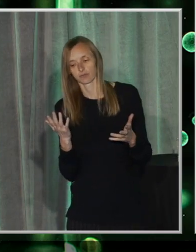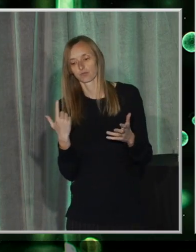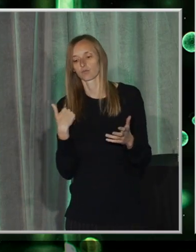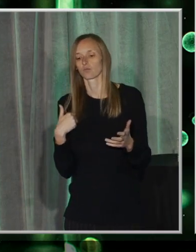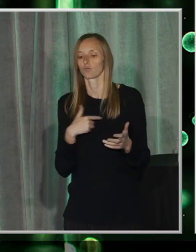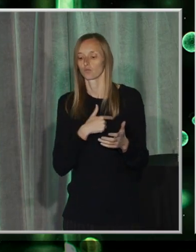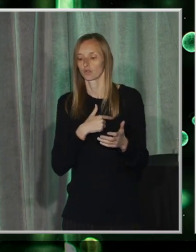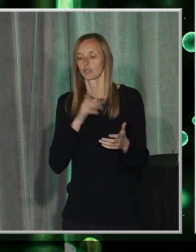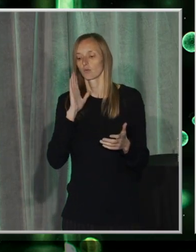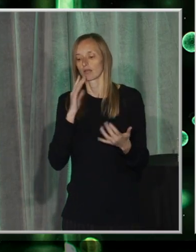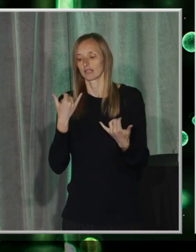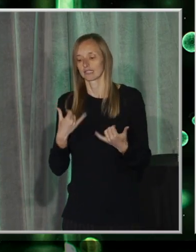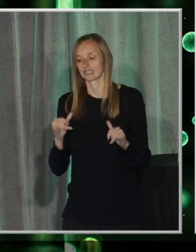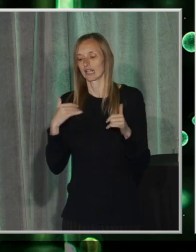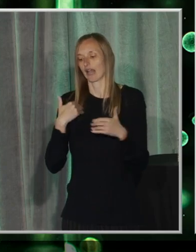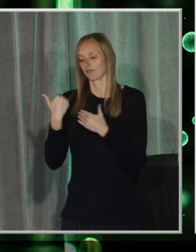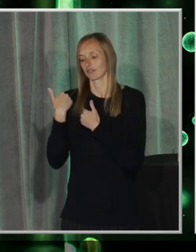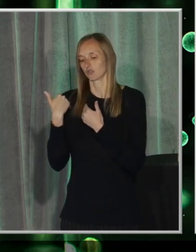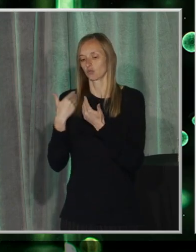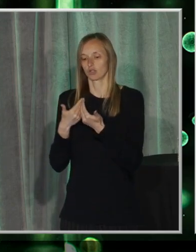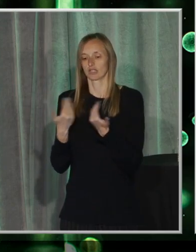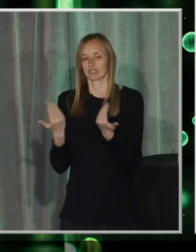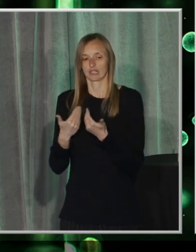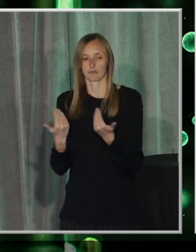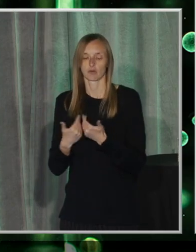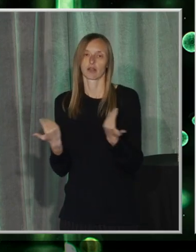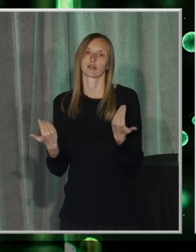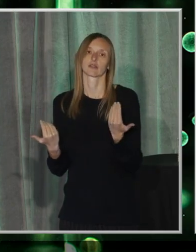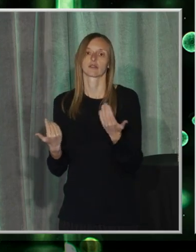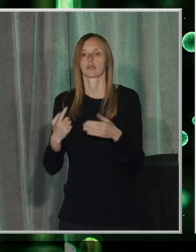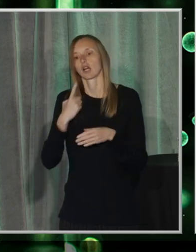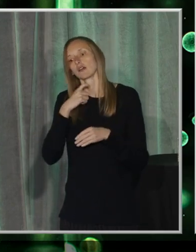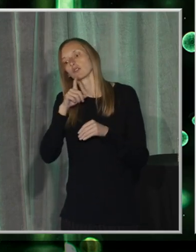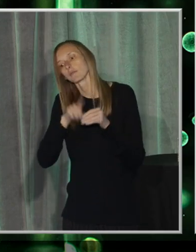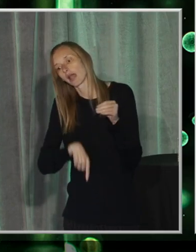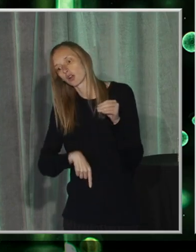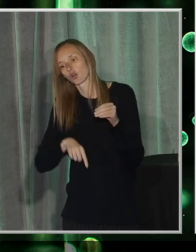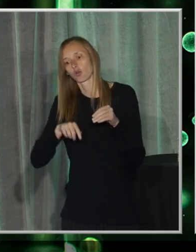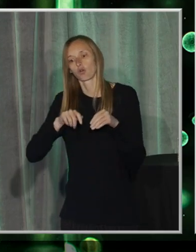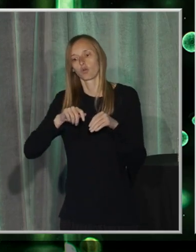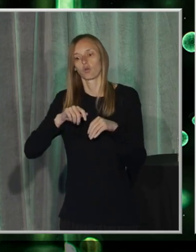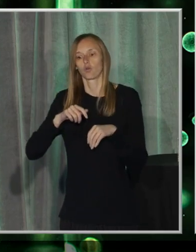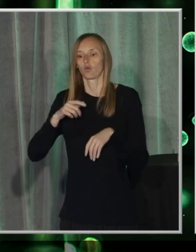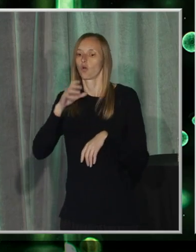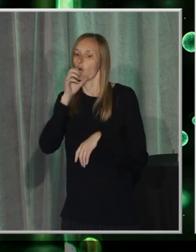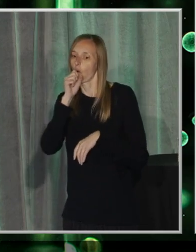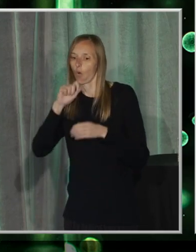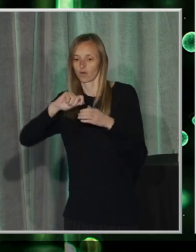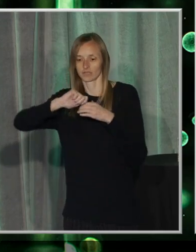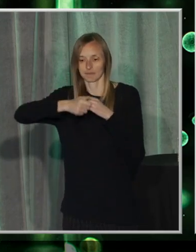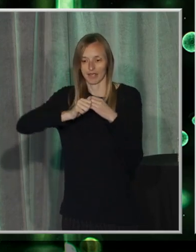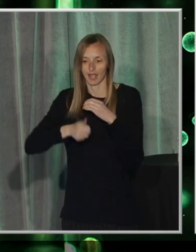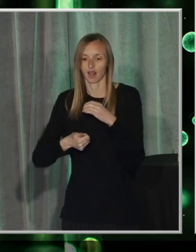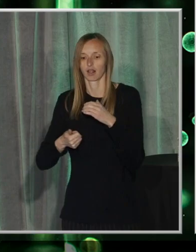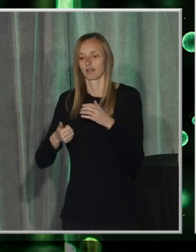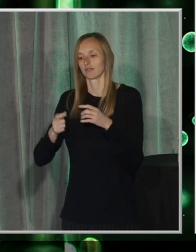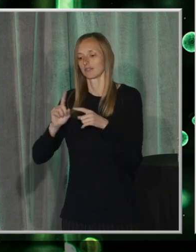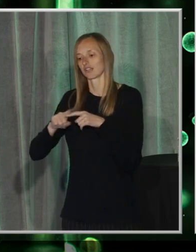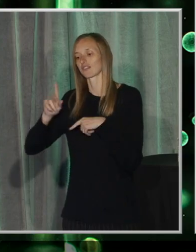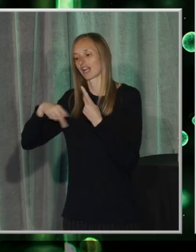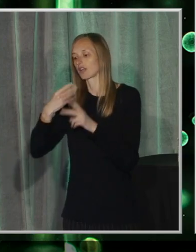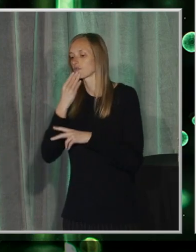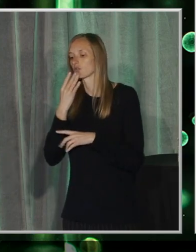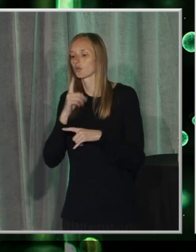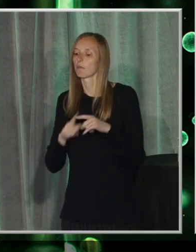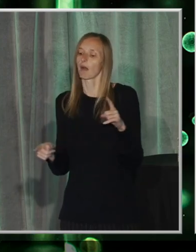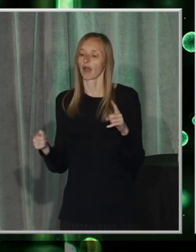we will still have the job to separate maybe from tomato peels and orange peels and whatever, but at least we'll